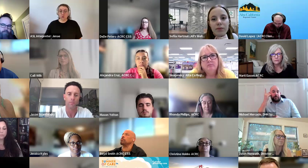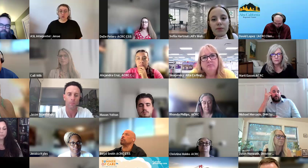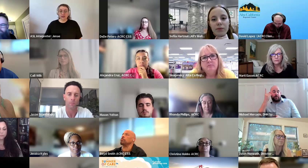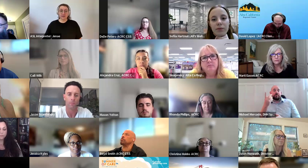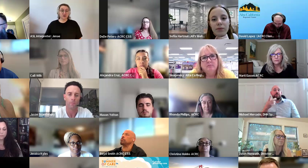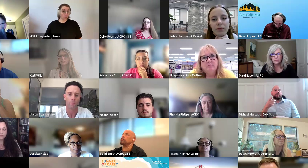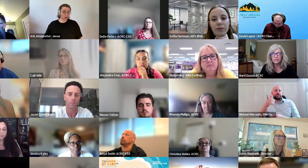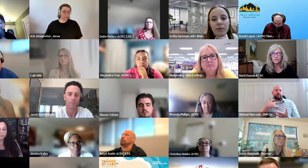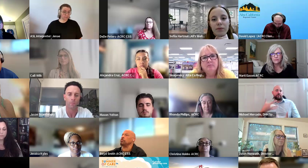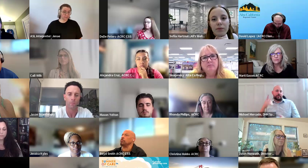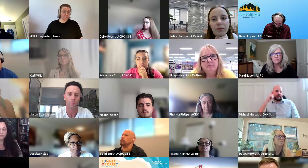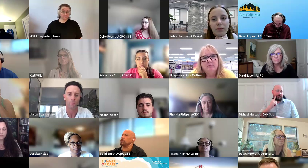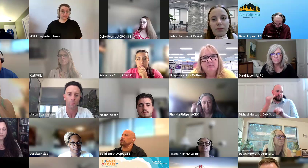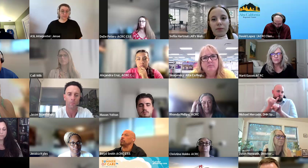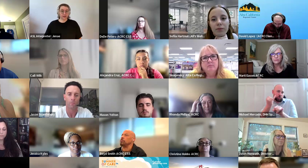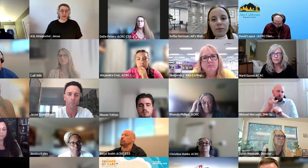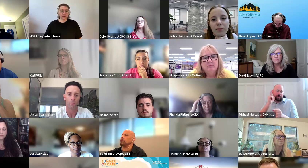deaf school in the dorm.